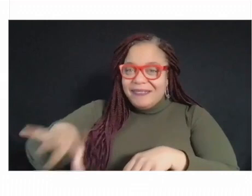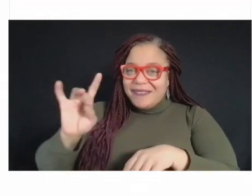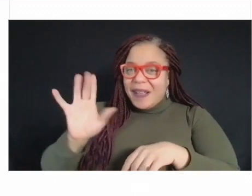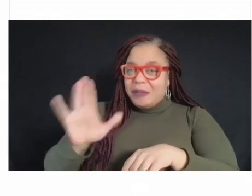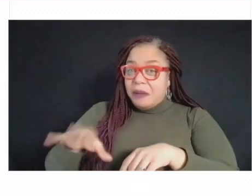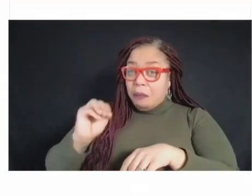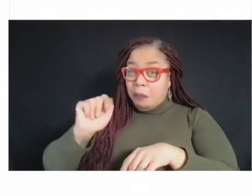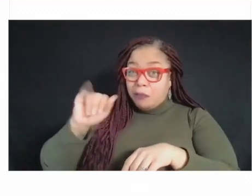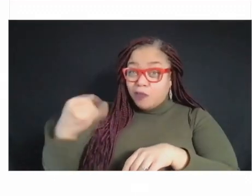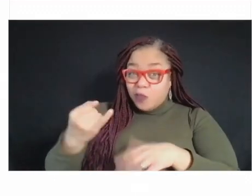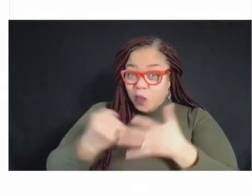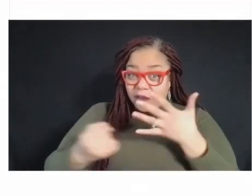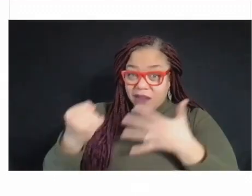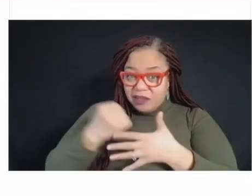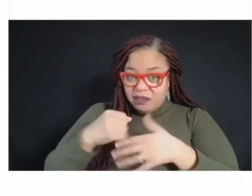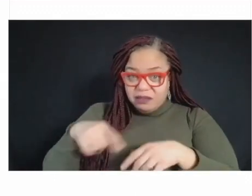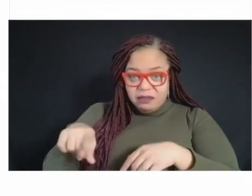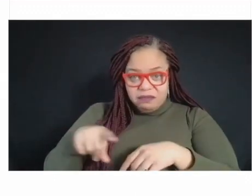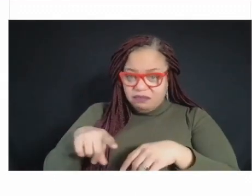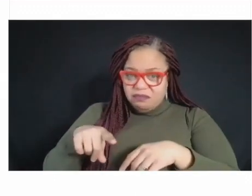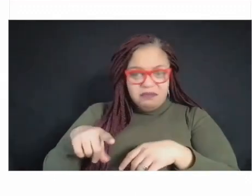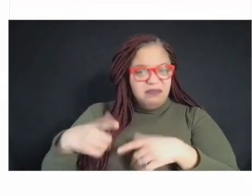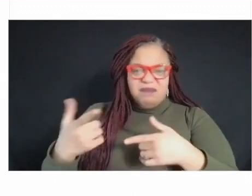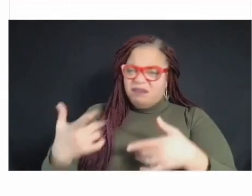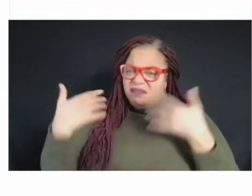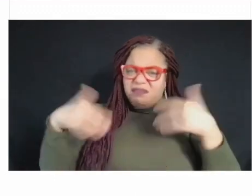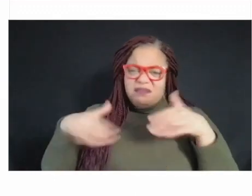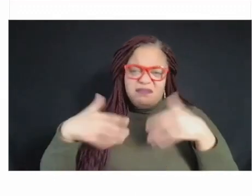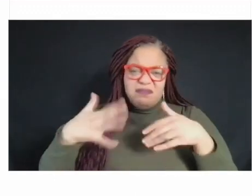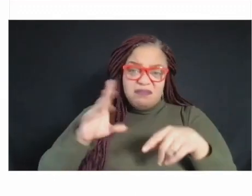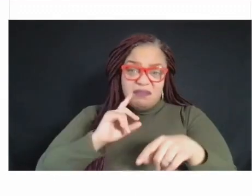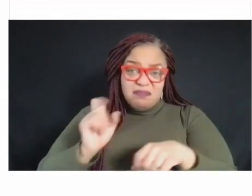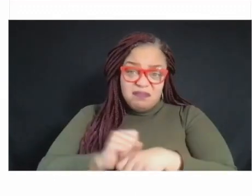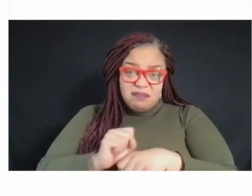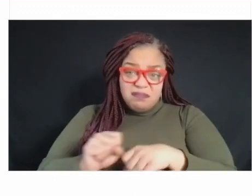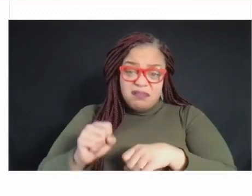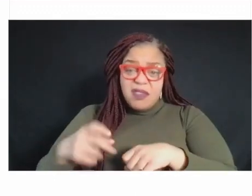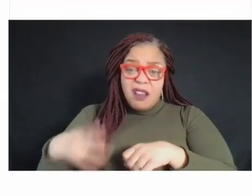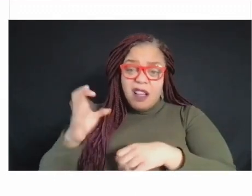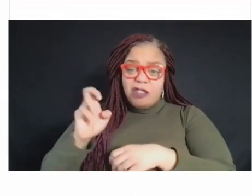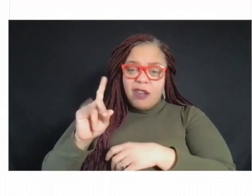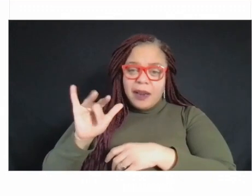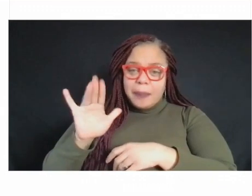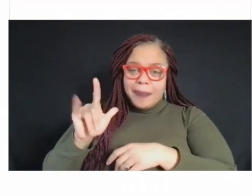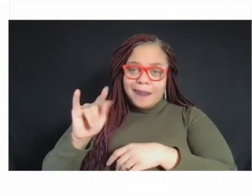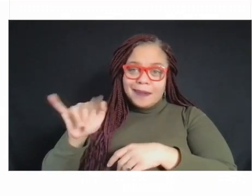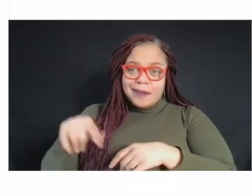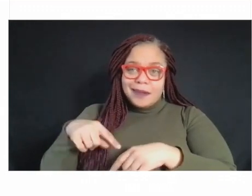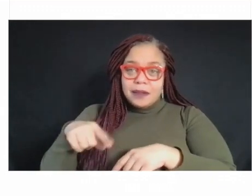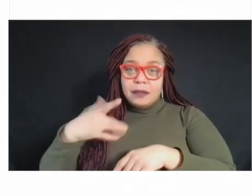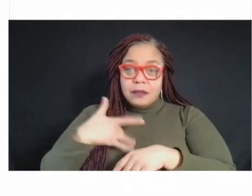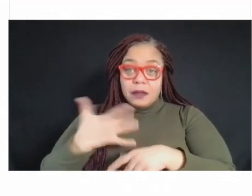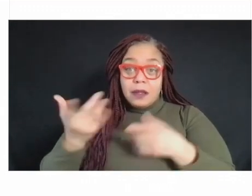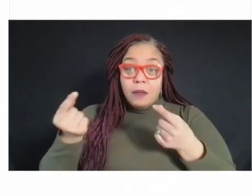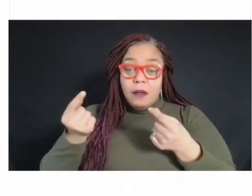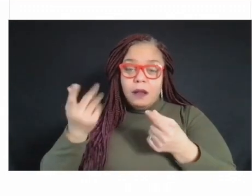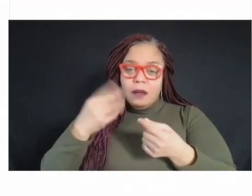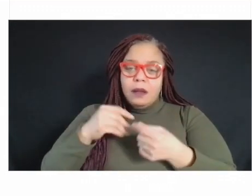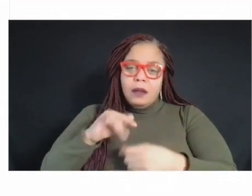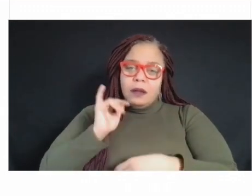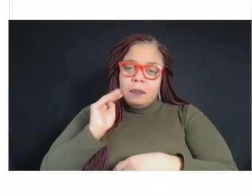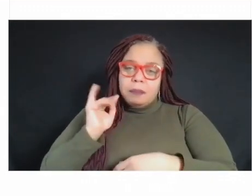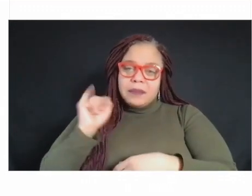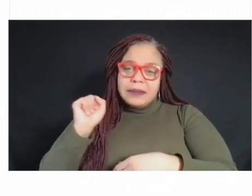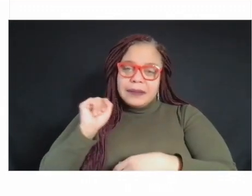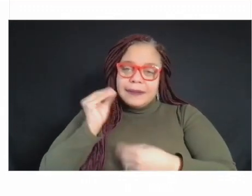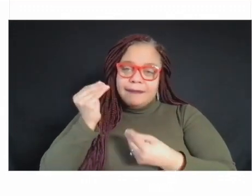where credibility tends to be a proxy for misinformation. And even among the lowest credibility sources, to Dr. Rosenbeek's